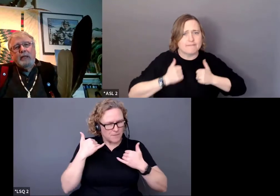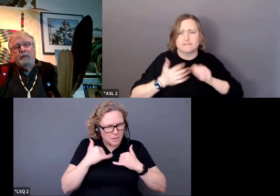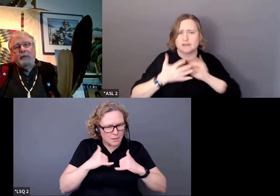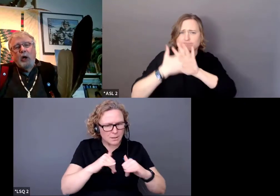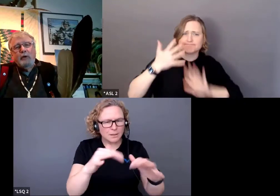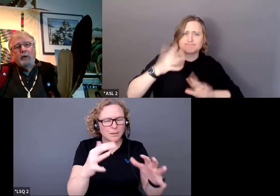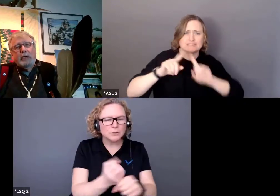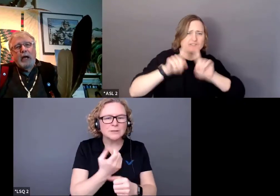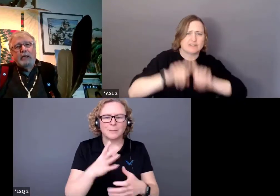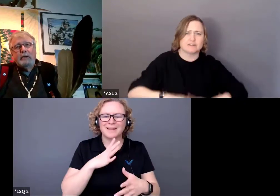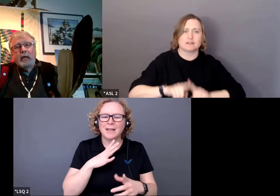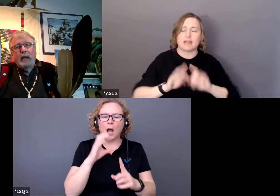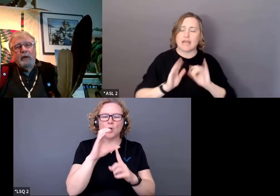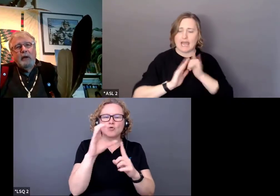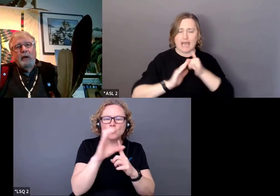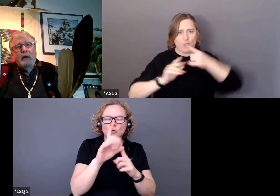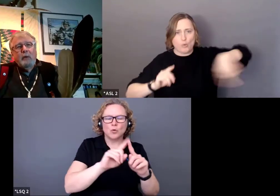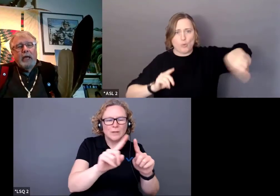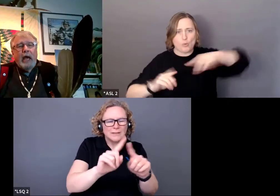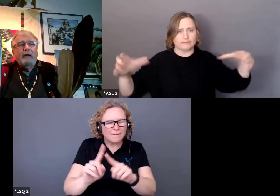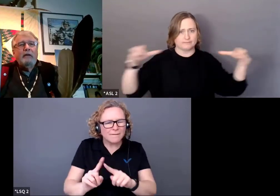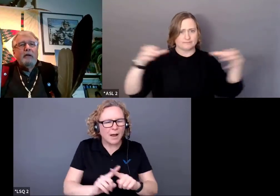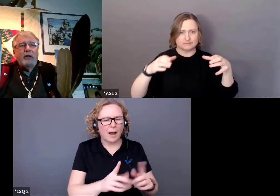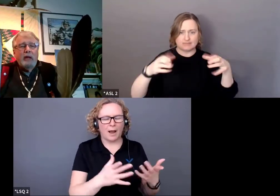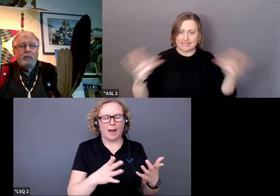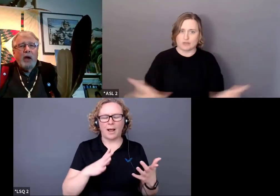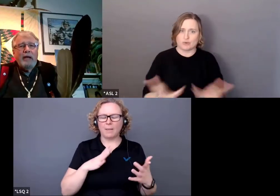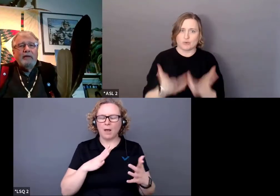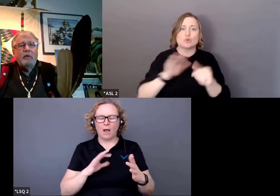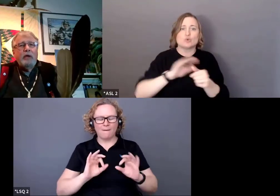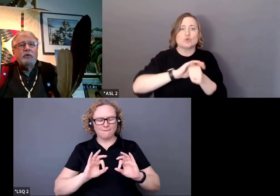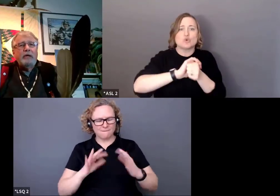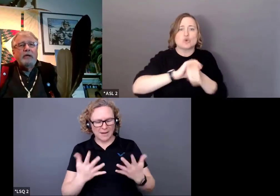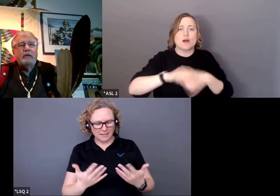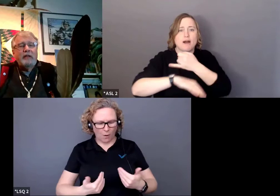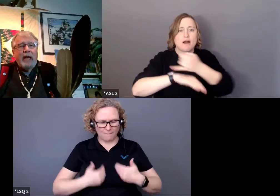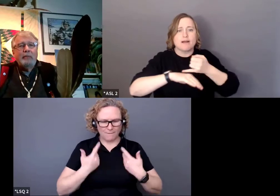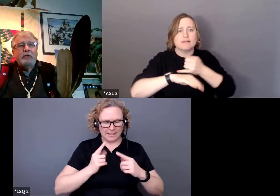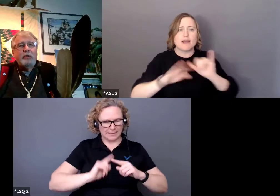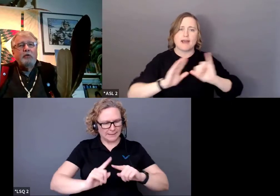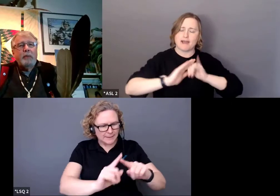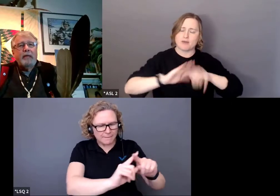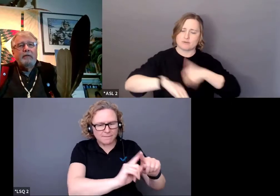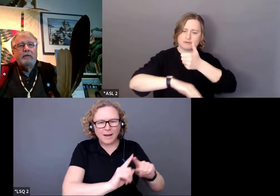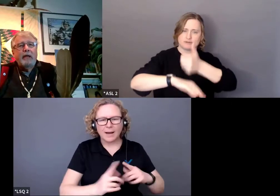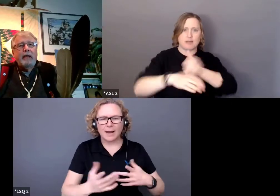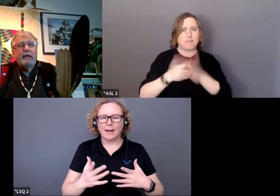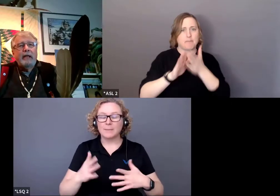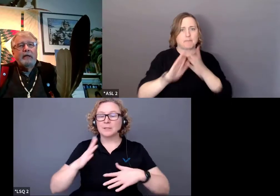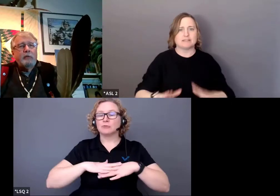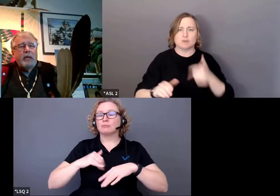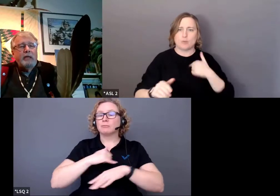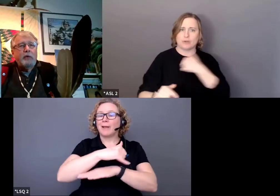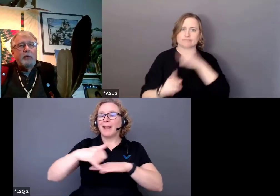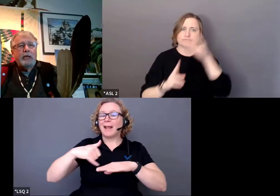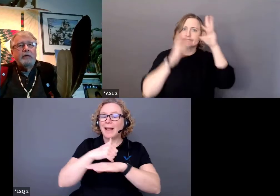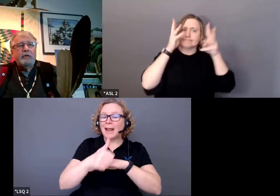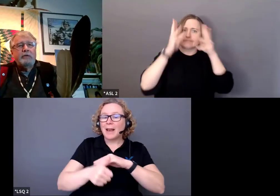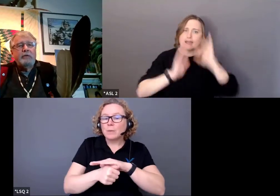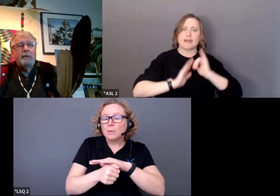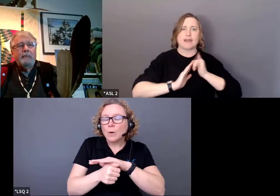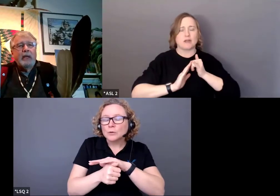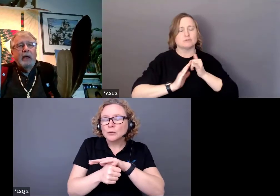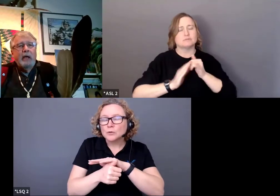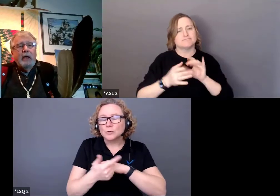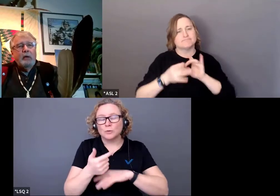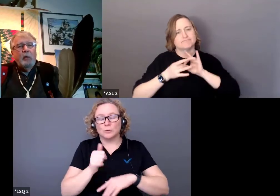peace and live on Turtle Island together, we had to develop ways in which we could establish those peace and those peaceful